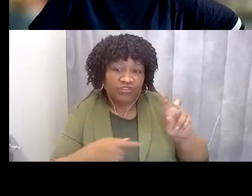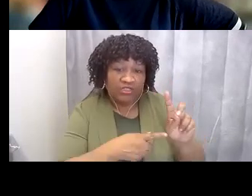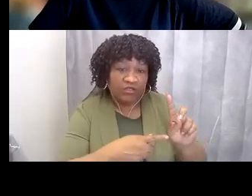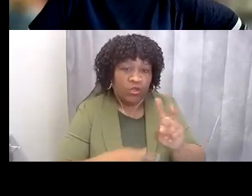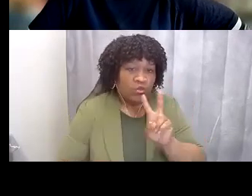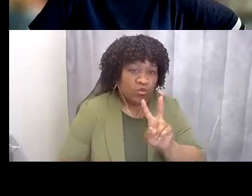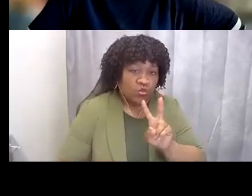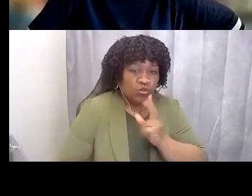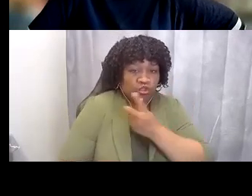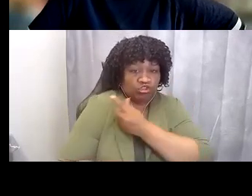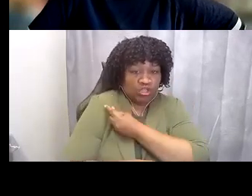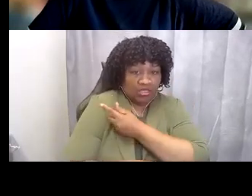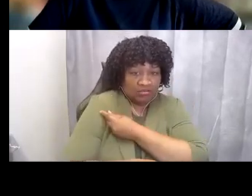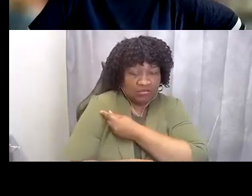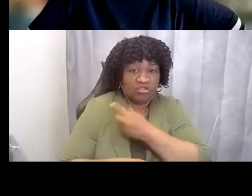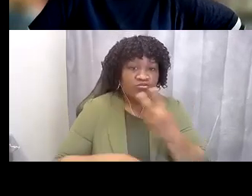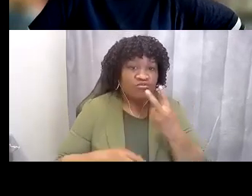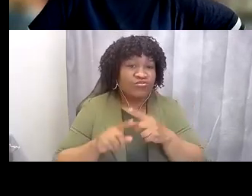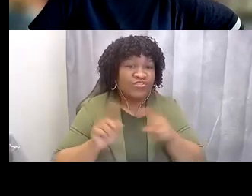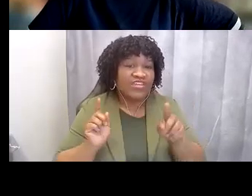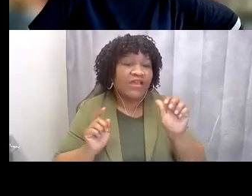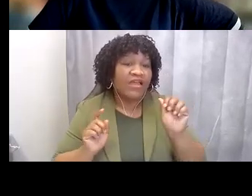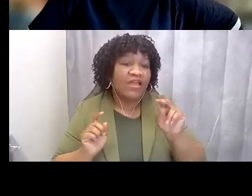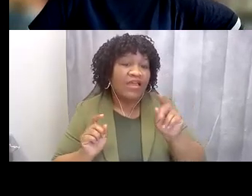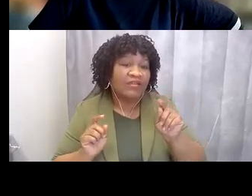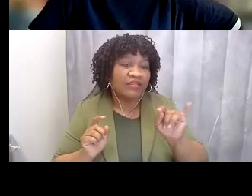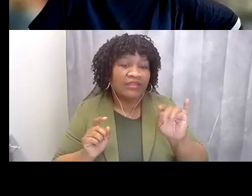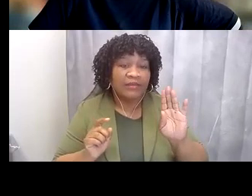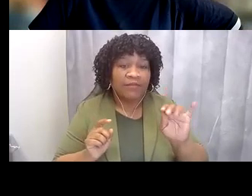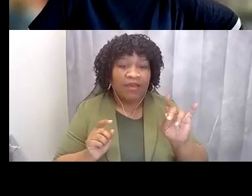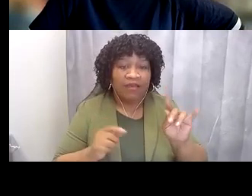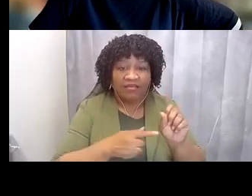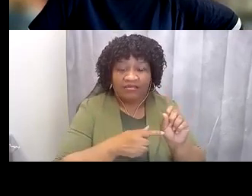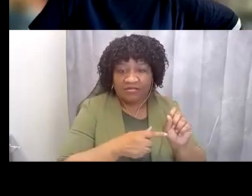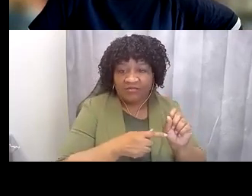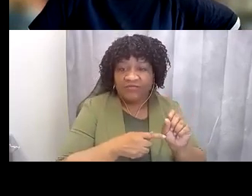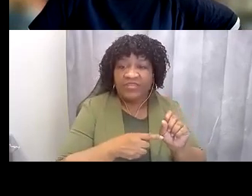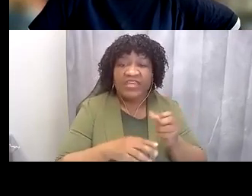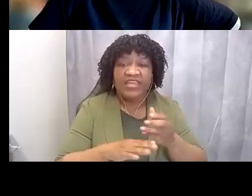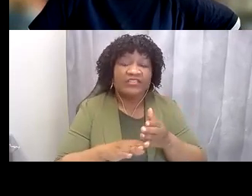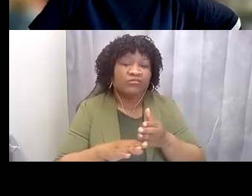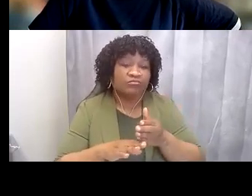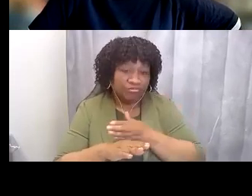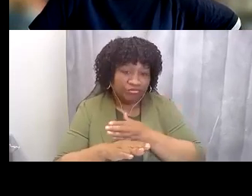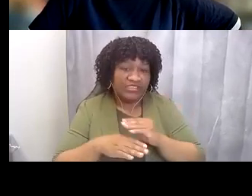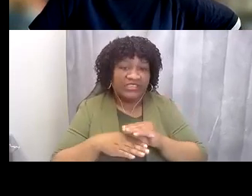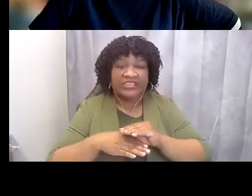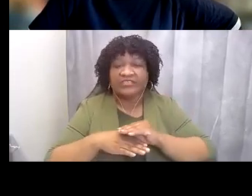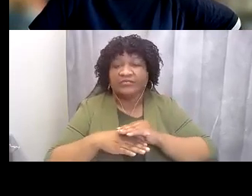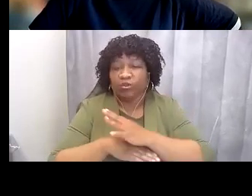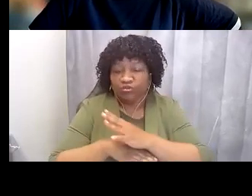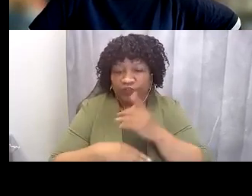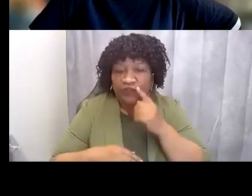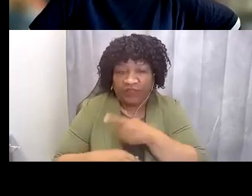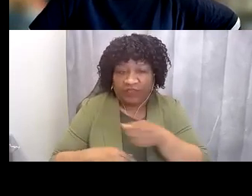shots, and those 2 shots are 2 different antibodies, and it's what we call pre-exposure prophylaxis, which what